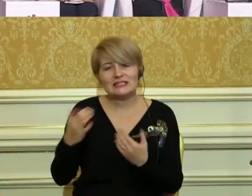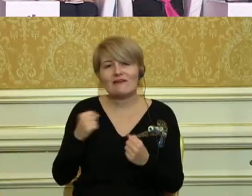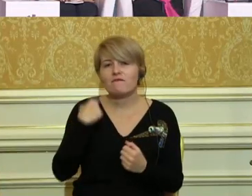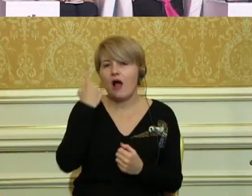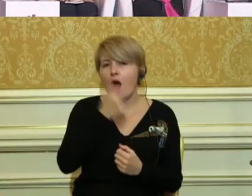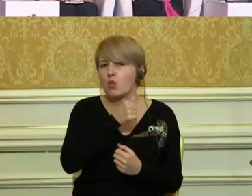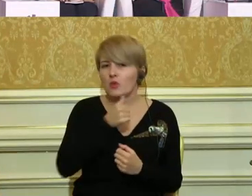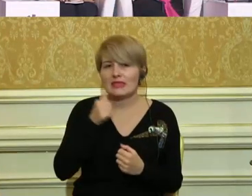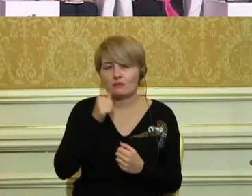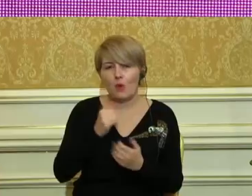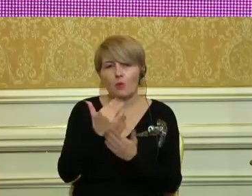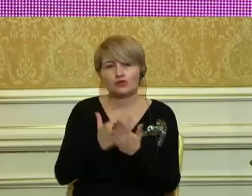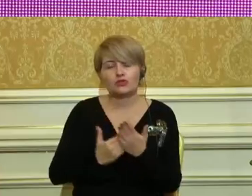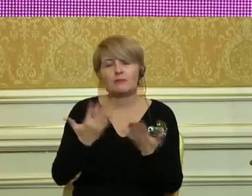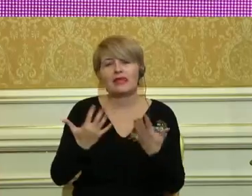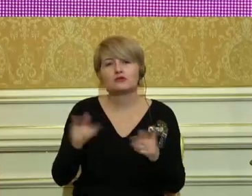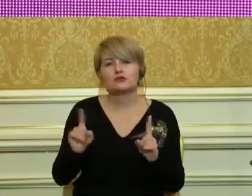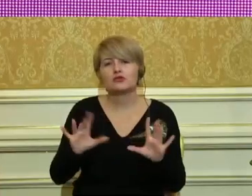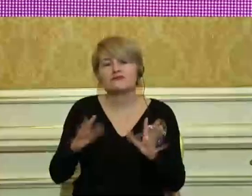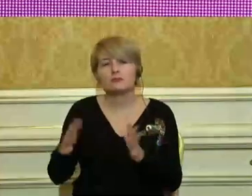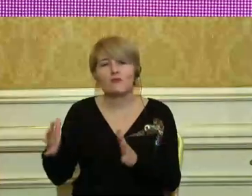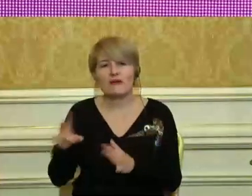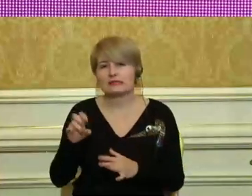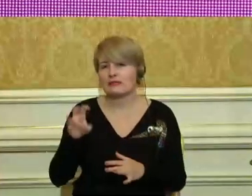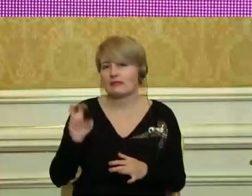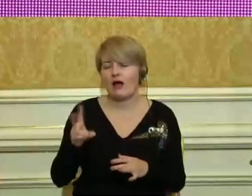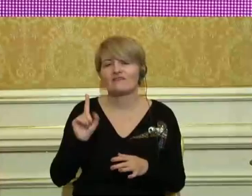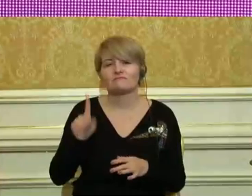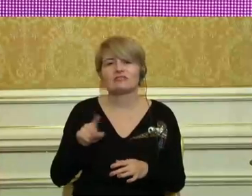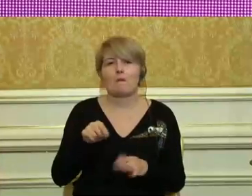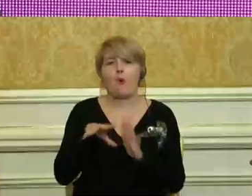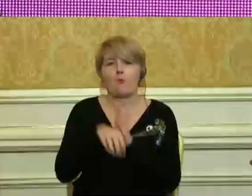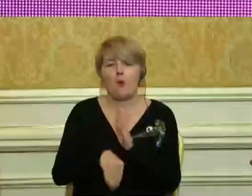etc. So well, that's the specific